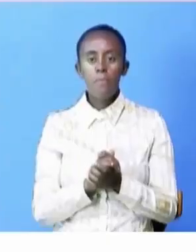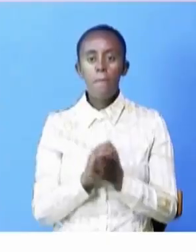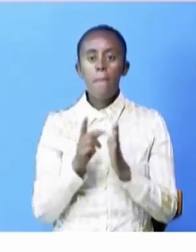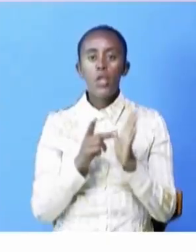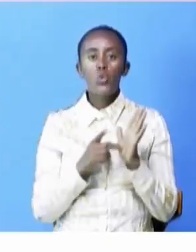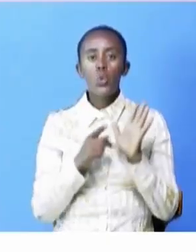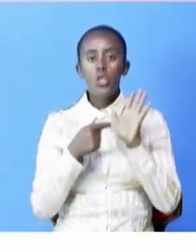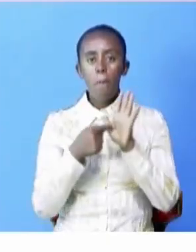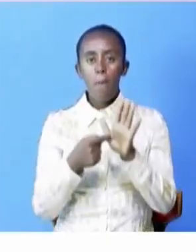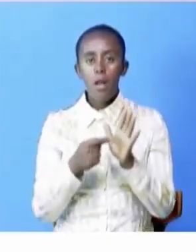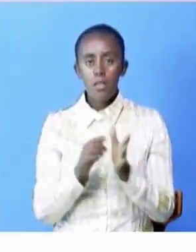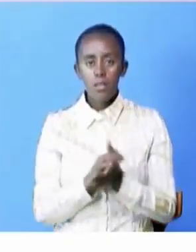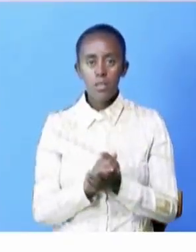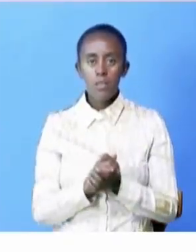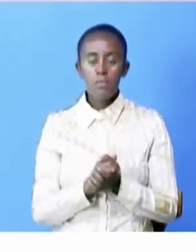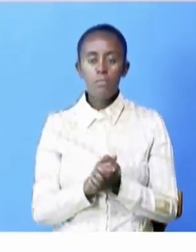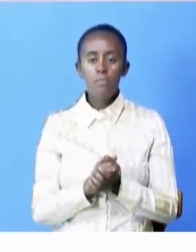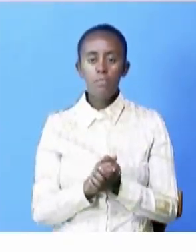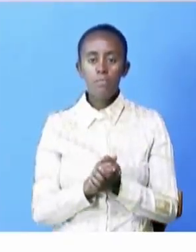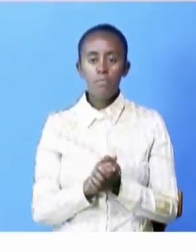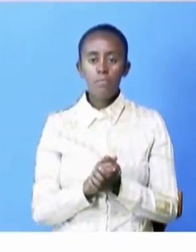punctuation marks.